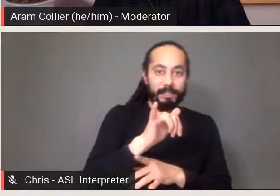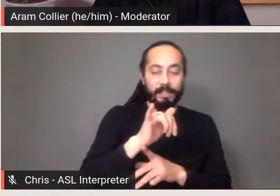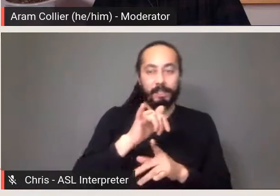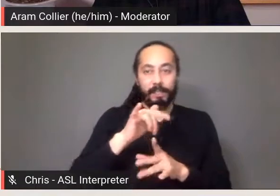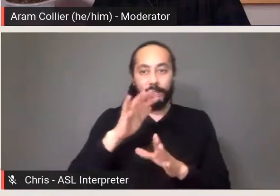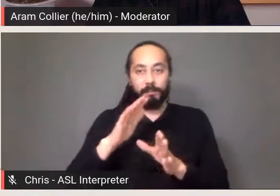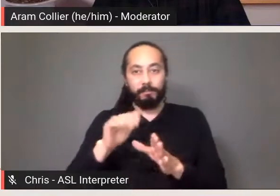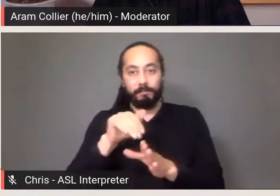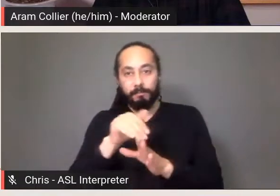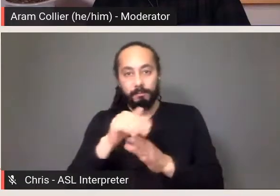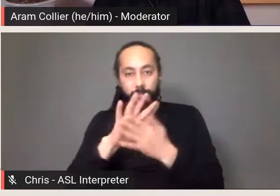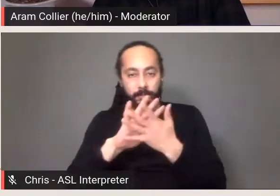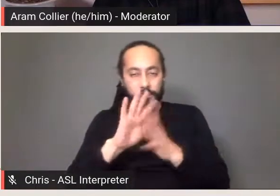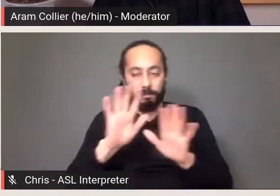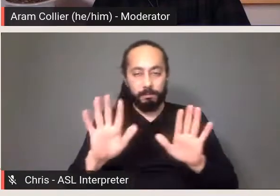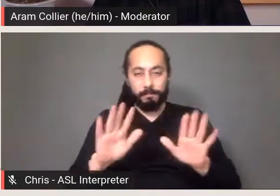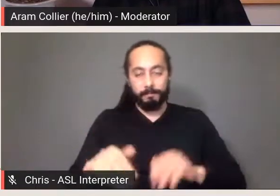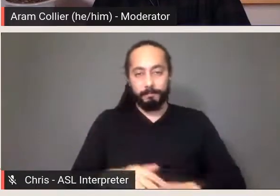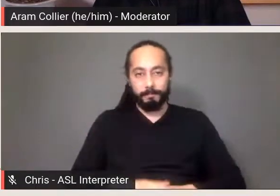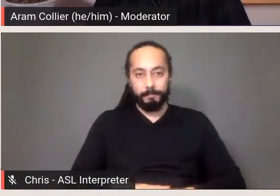Noriko. Mm-hmm.